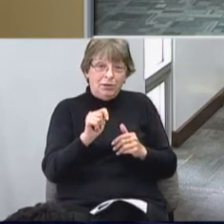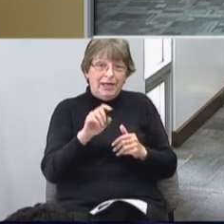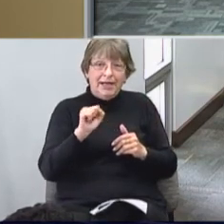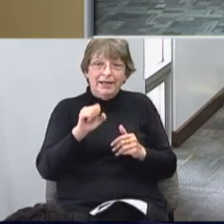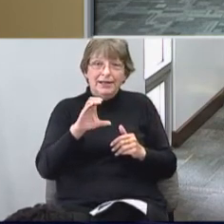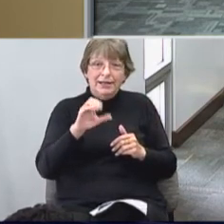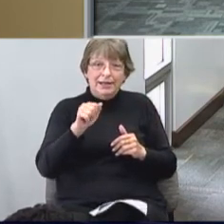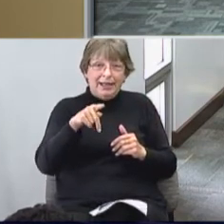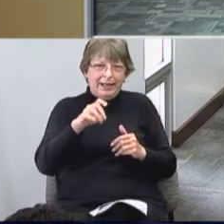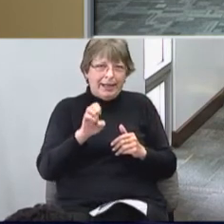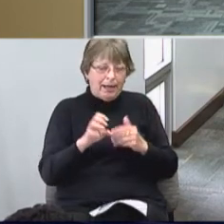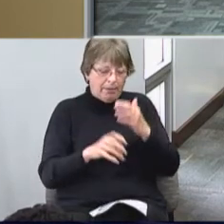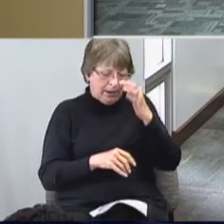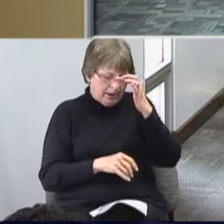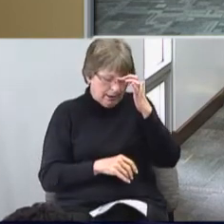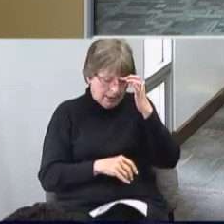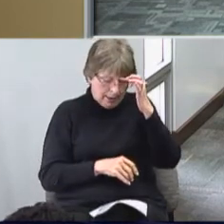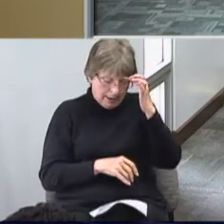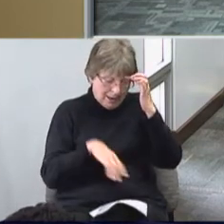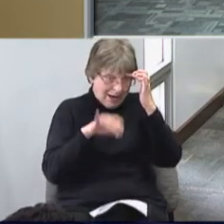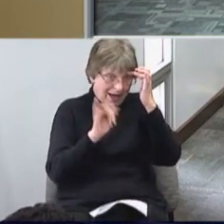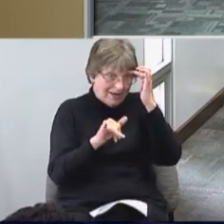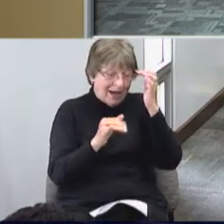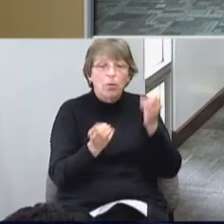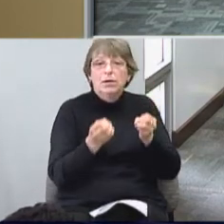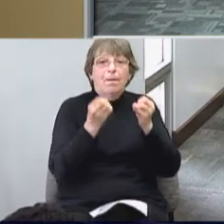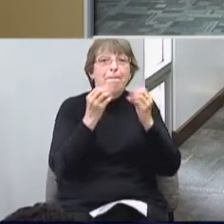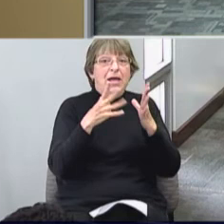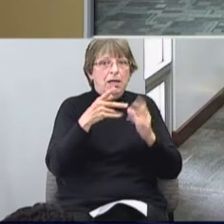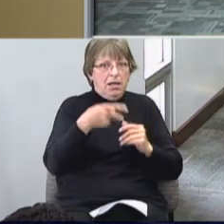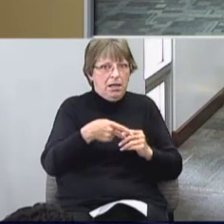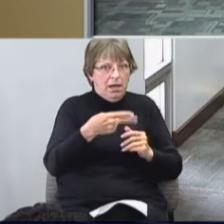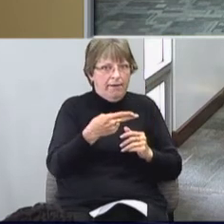which was a multi-phase project,